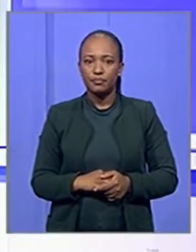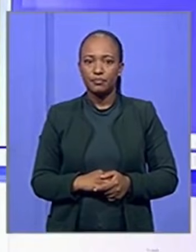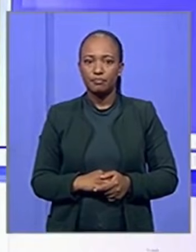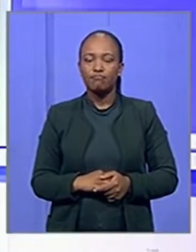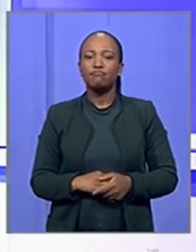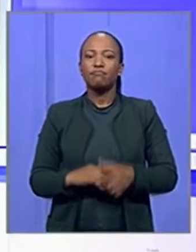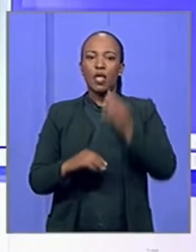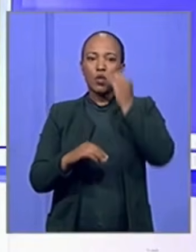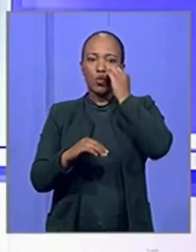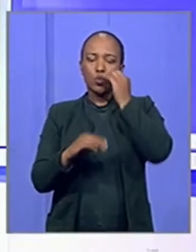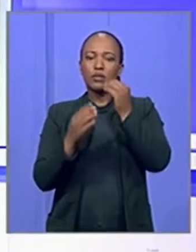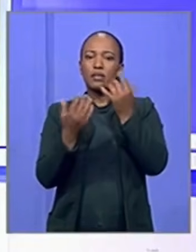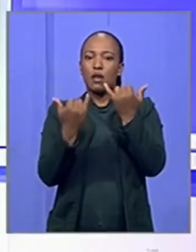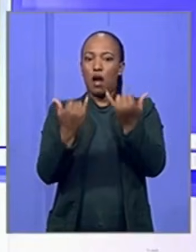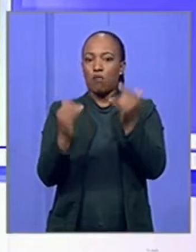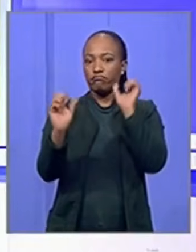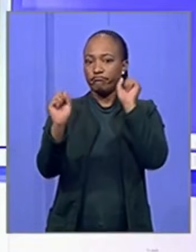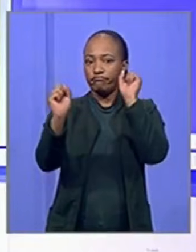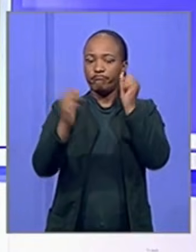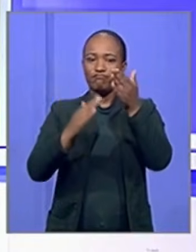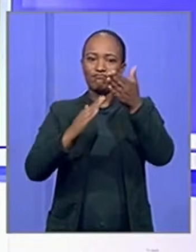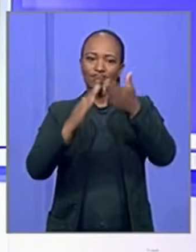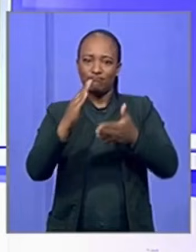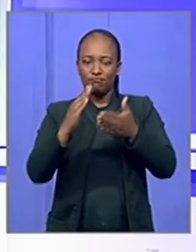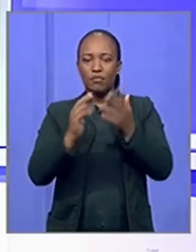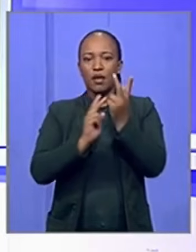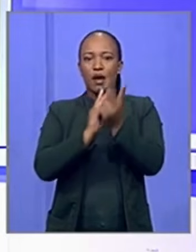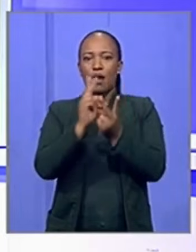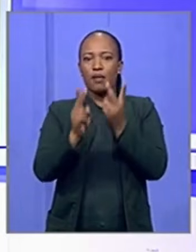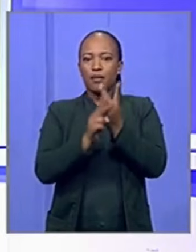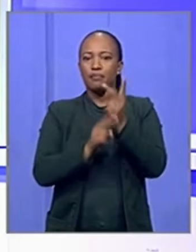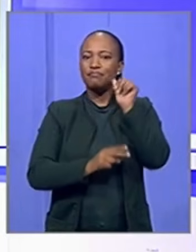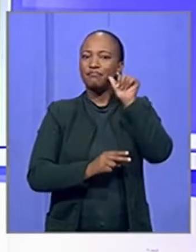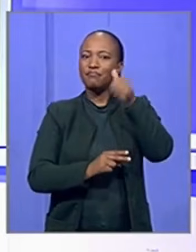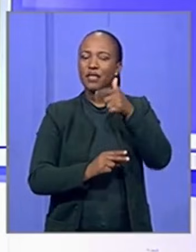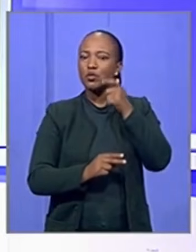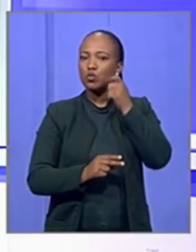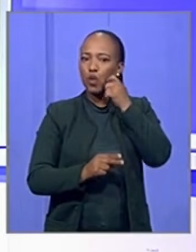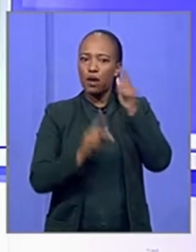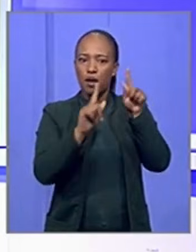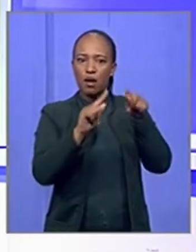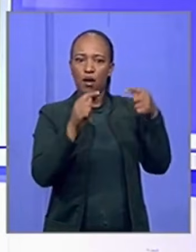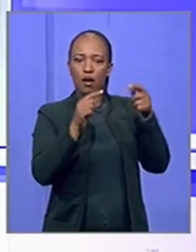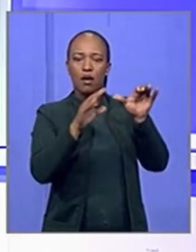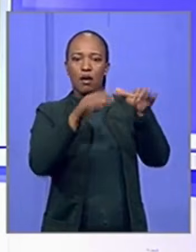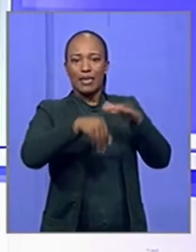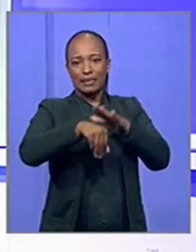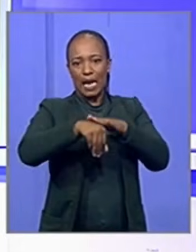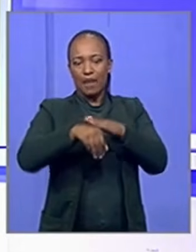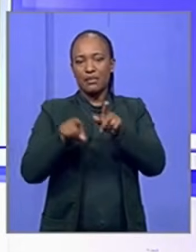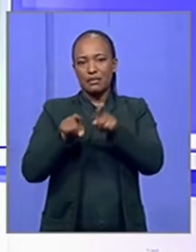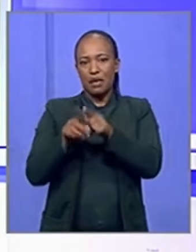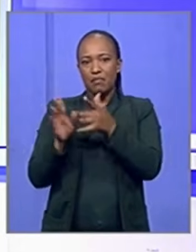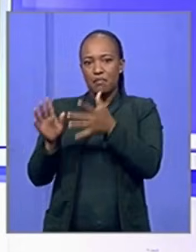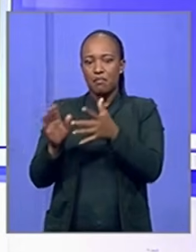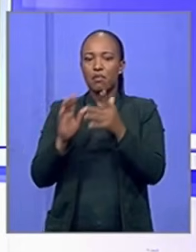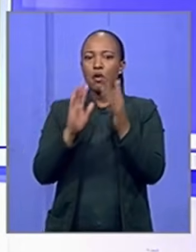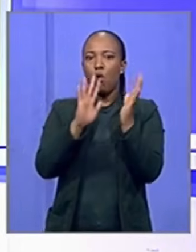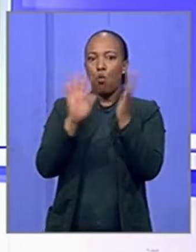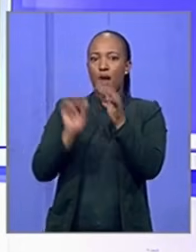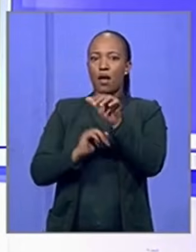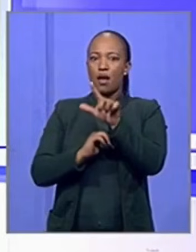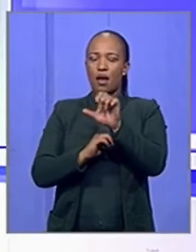Kgaso ena ditaba tsa Sesotho e fela mona kopana le moifo wa rona wa ditaba tsa Setswana hosane ka yona nako ena lefu Motaung wa latela ka tsa